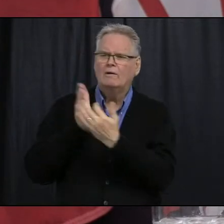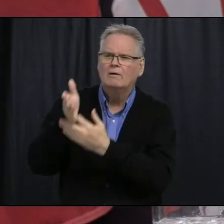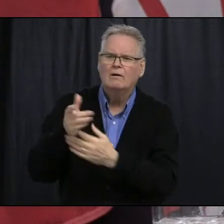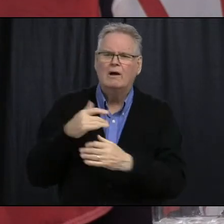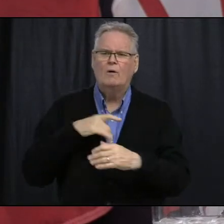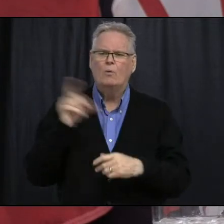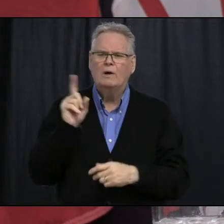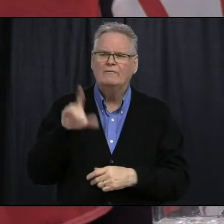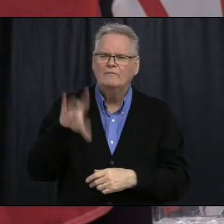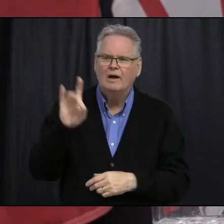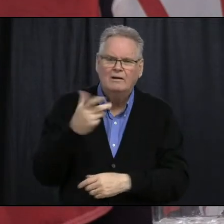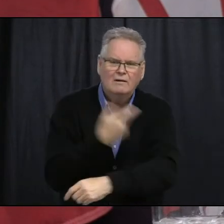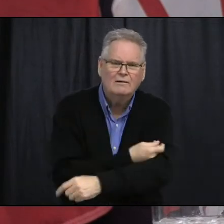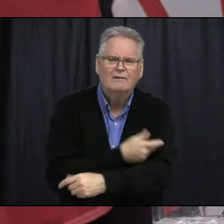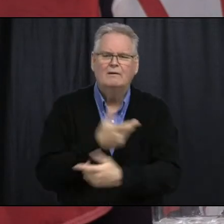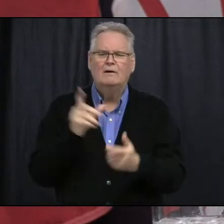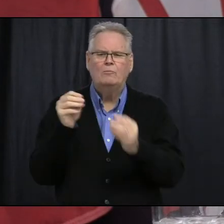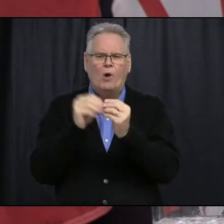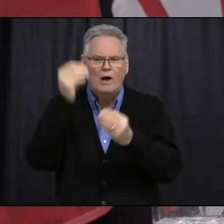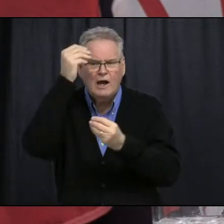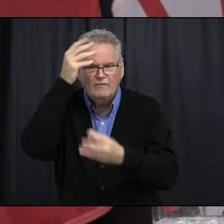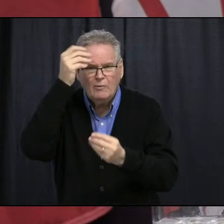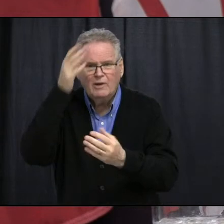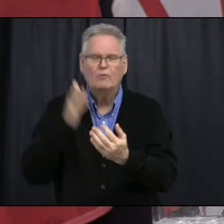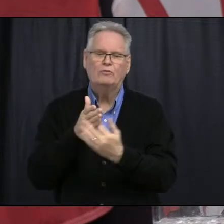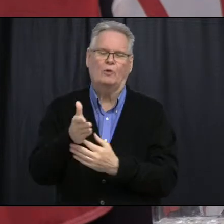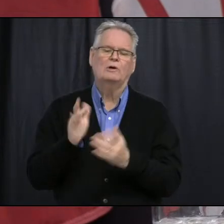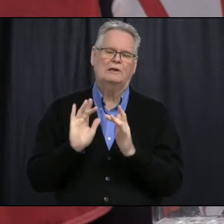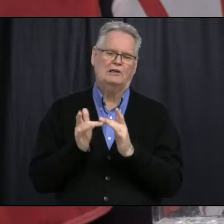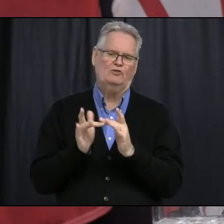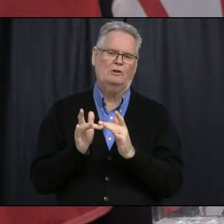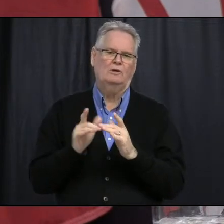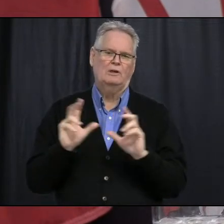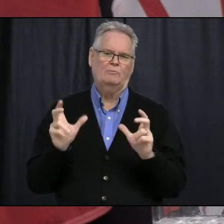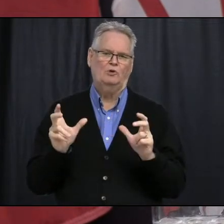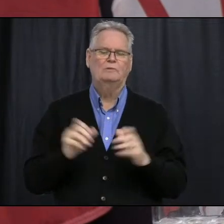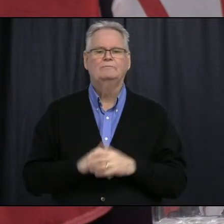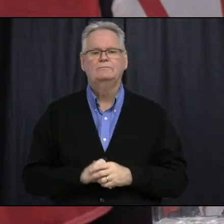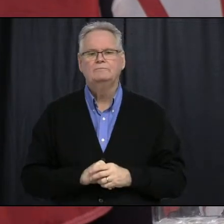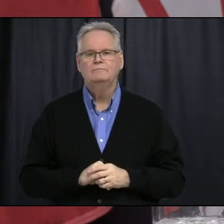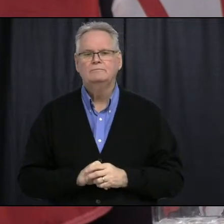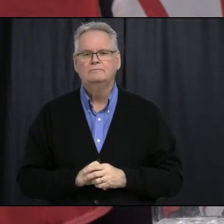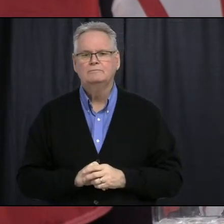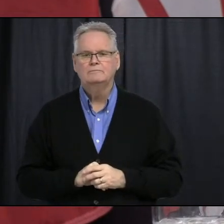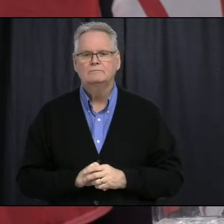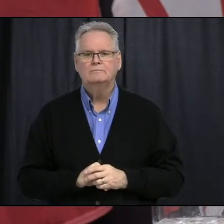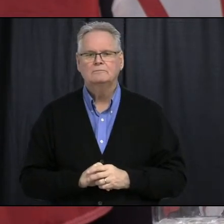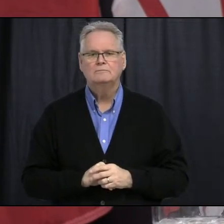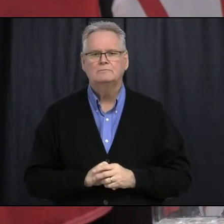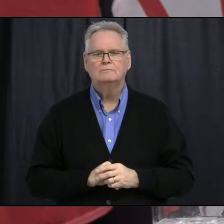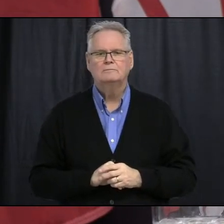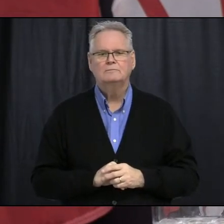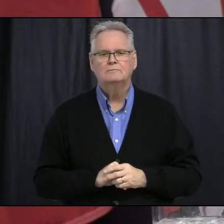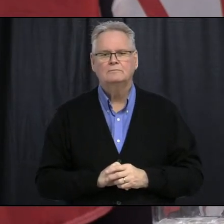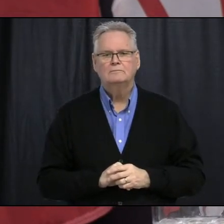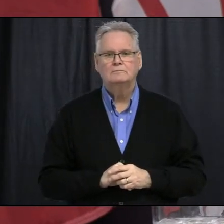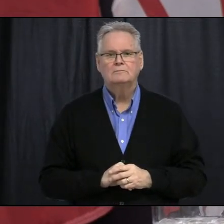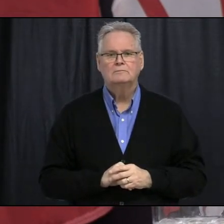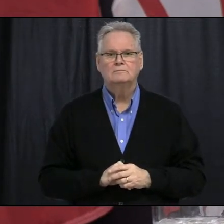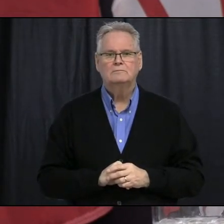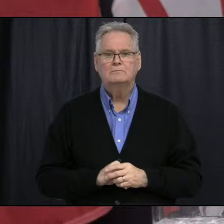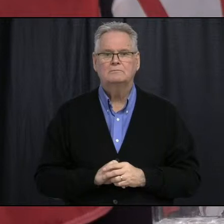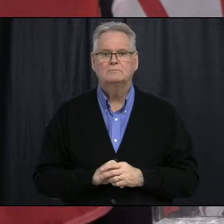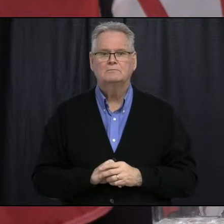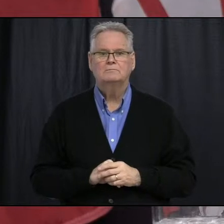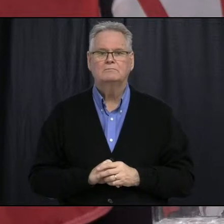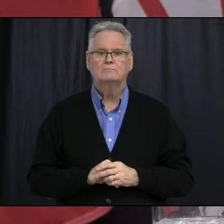From the point of view of communications, we have, barring any mishaps, decided that we will not be issuing media